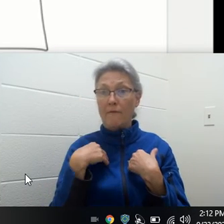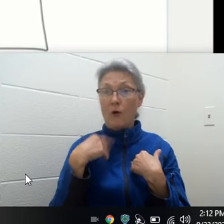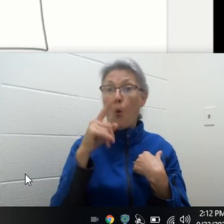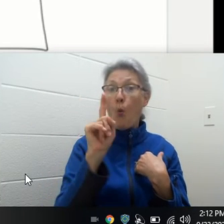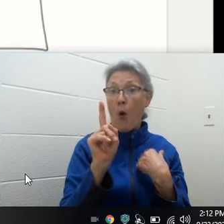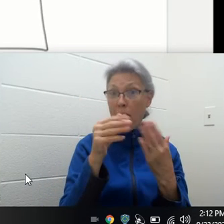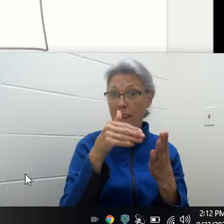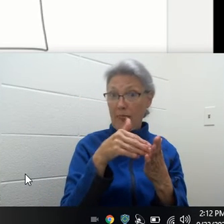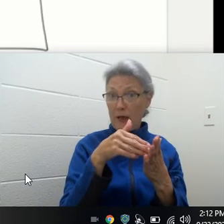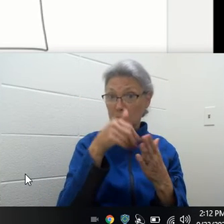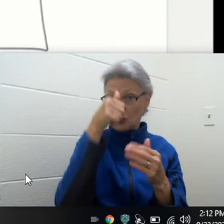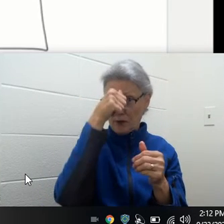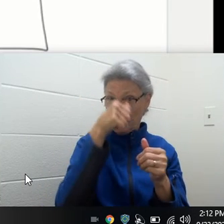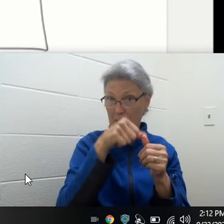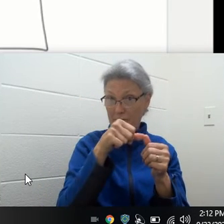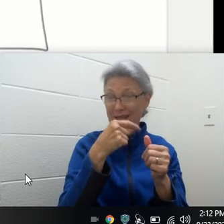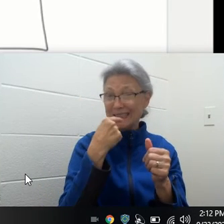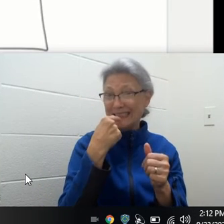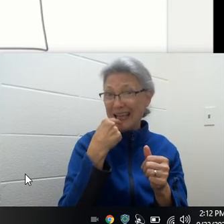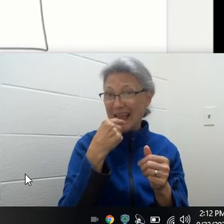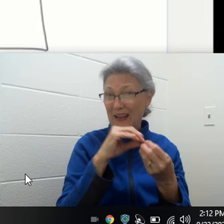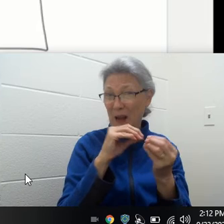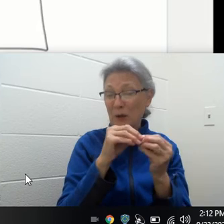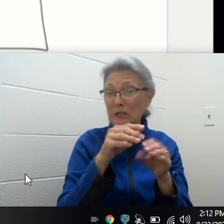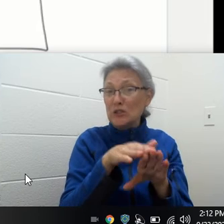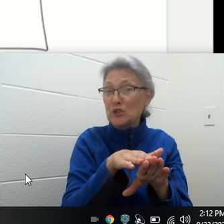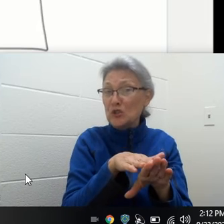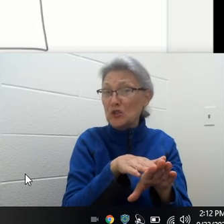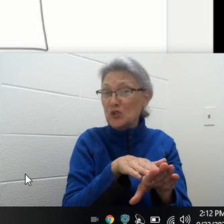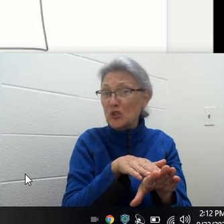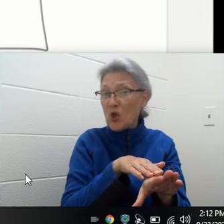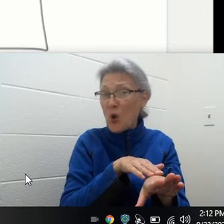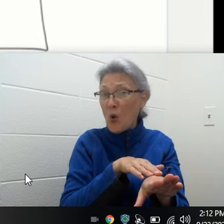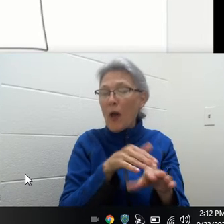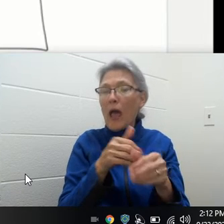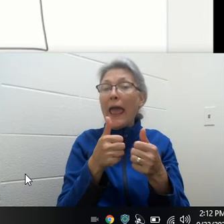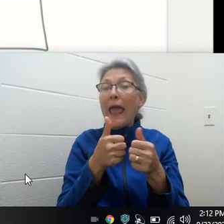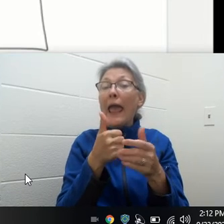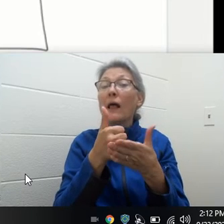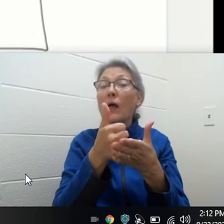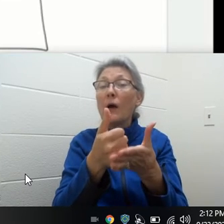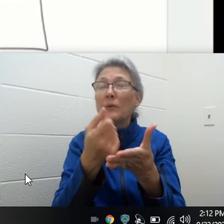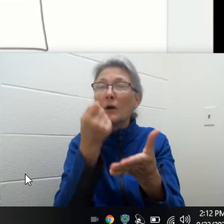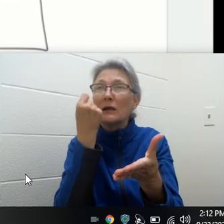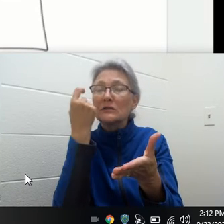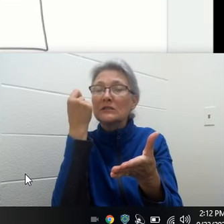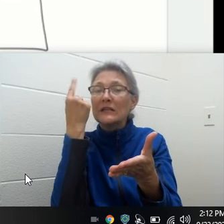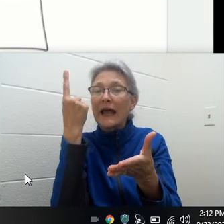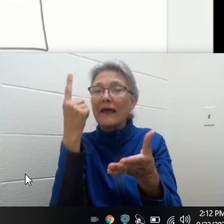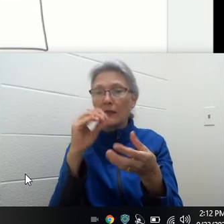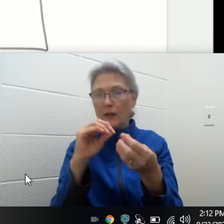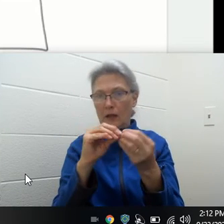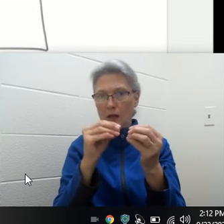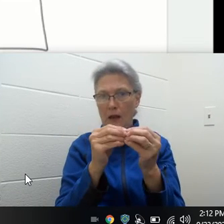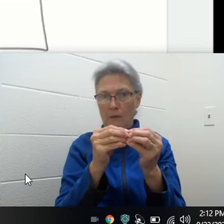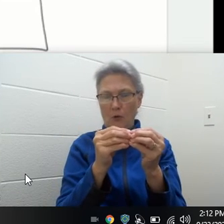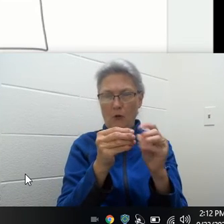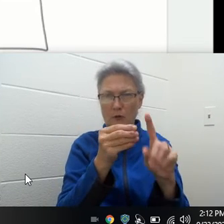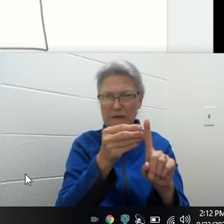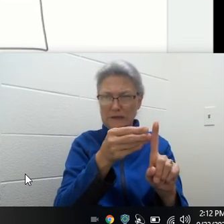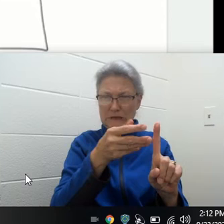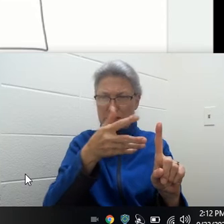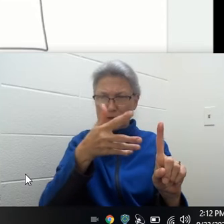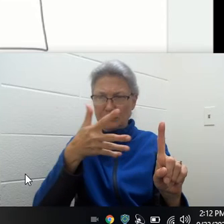taught you guys that if you say the number slow enough, it kind of helps expand or stretch out that number to understand which each